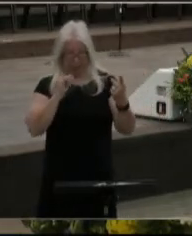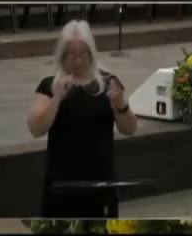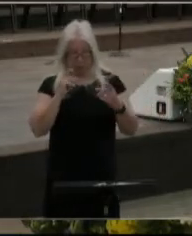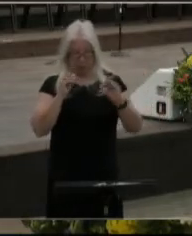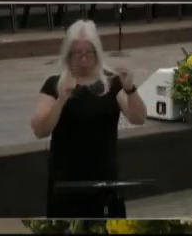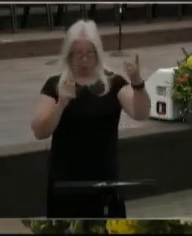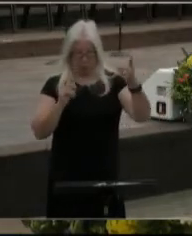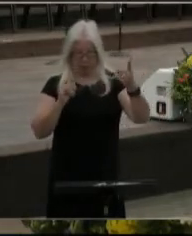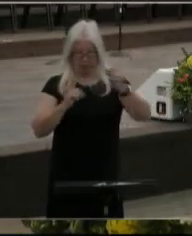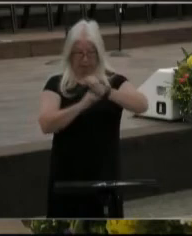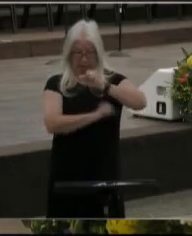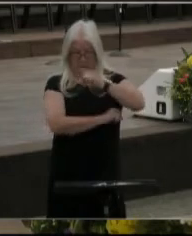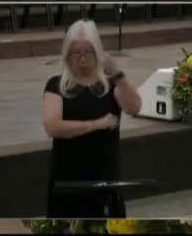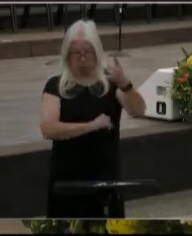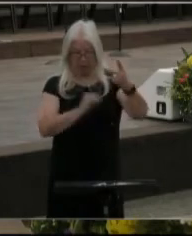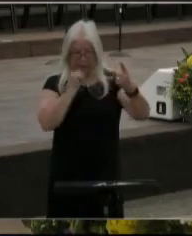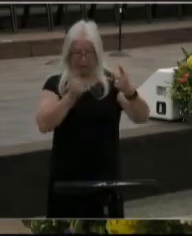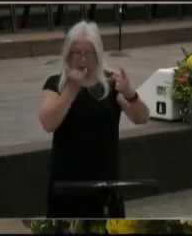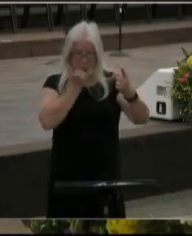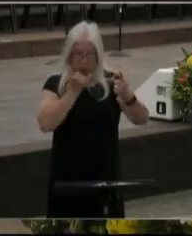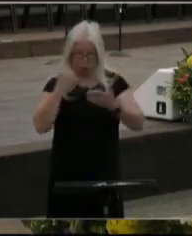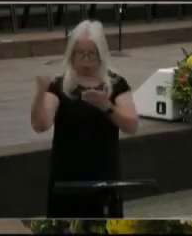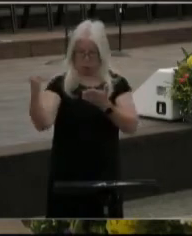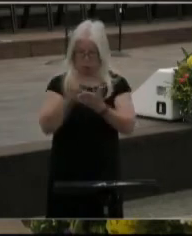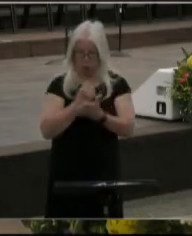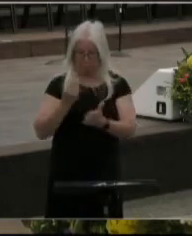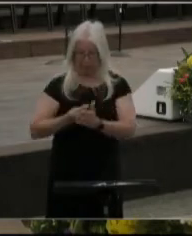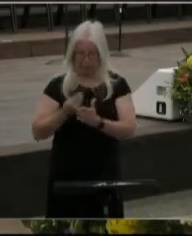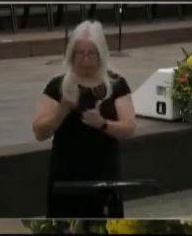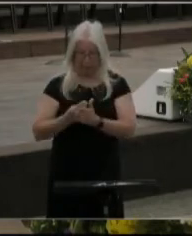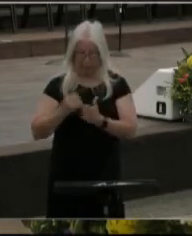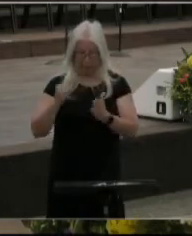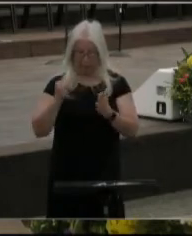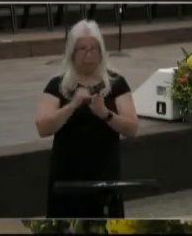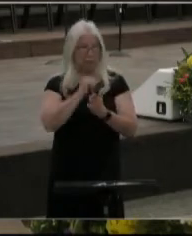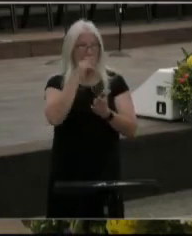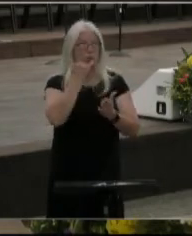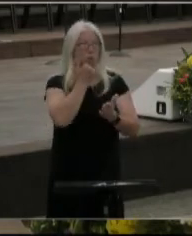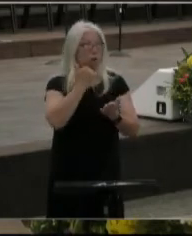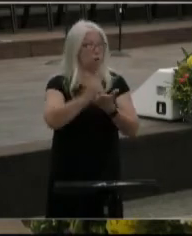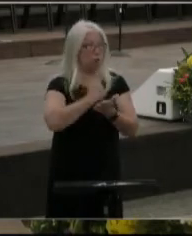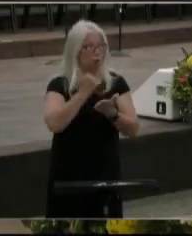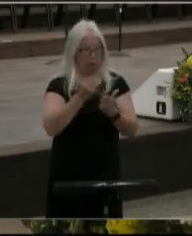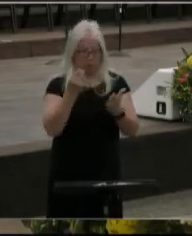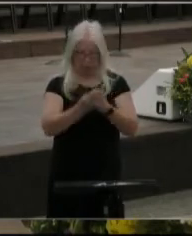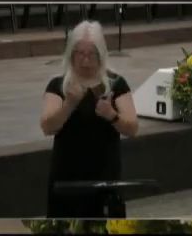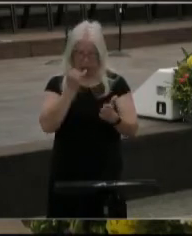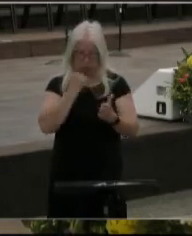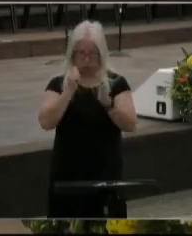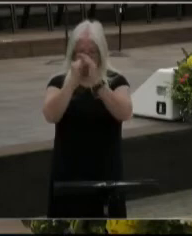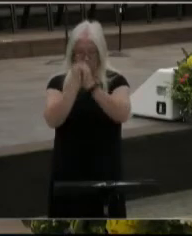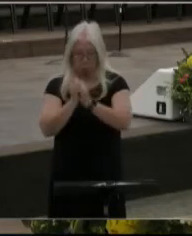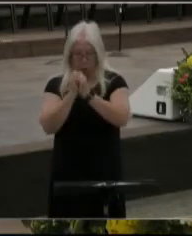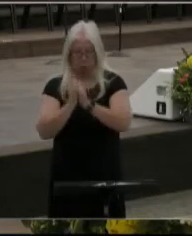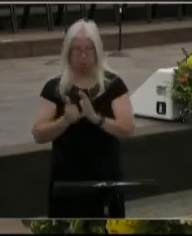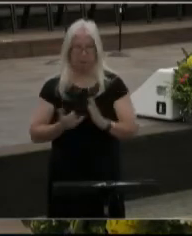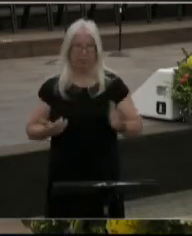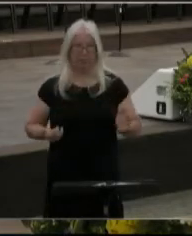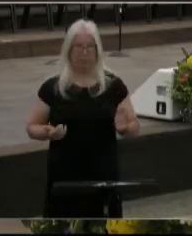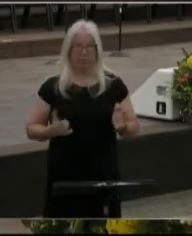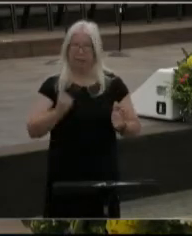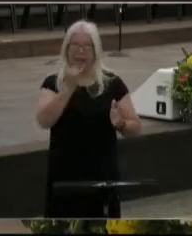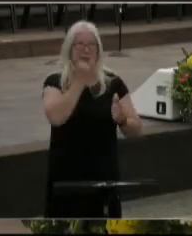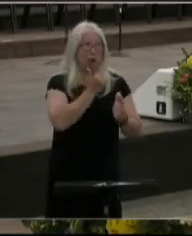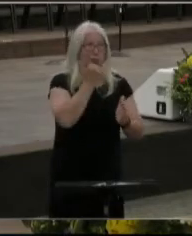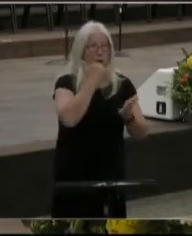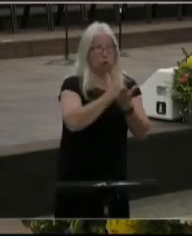outlines, foundation number one, it's not wrong to earn money. It's not wrong to earn money. It's just wrong to worship it. It's not